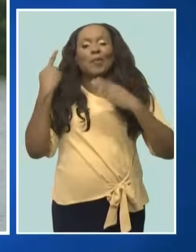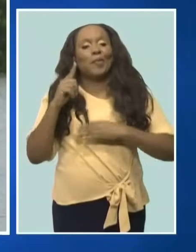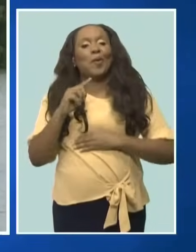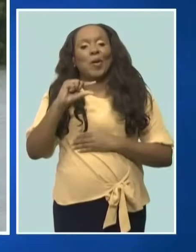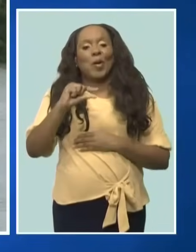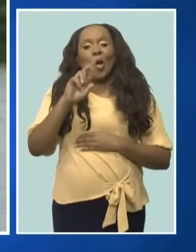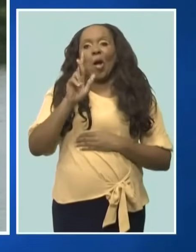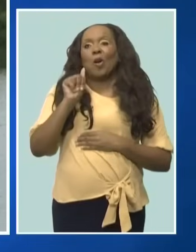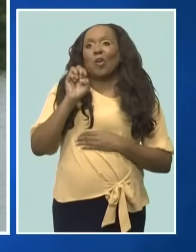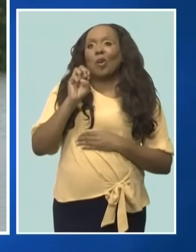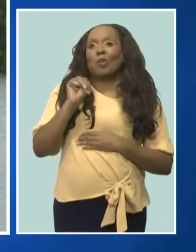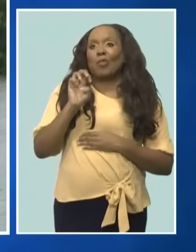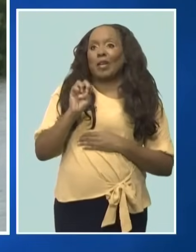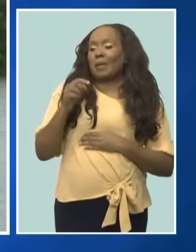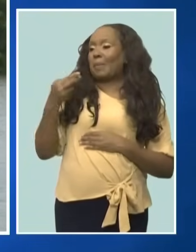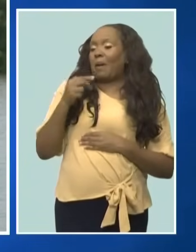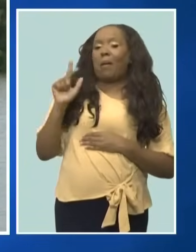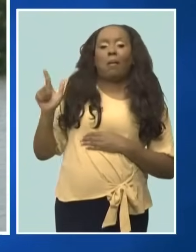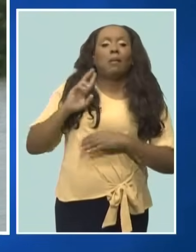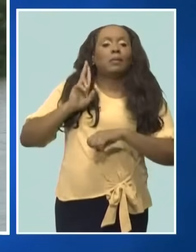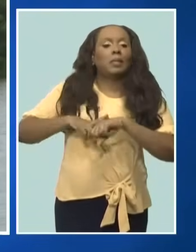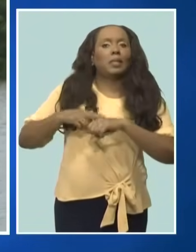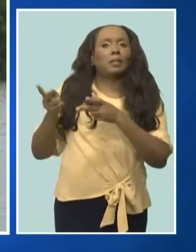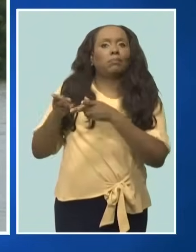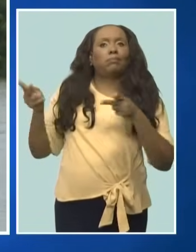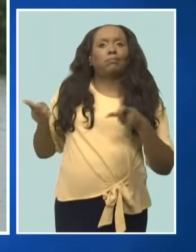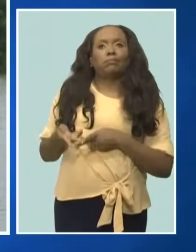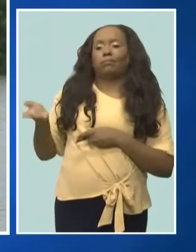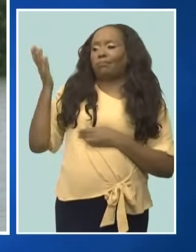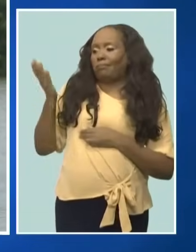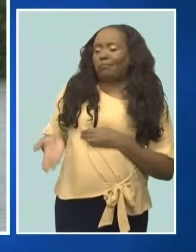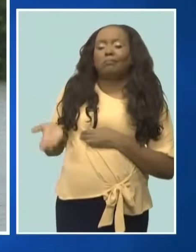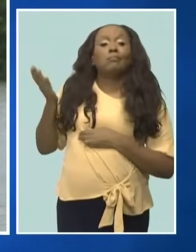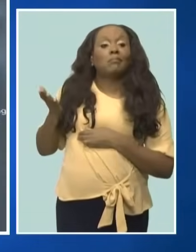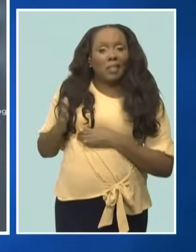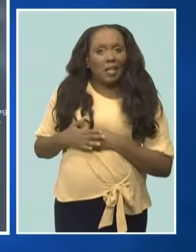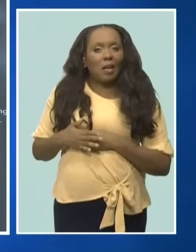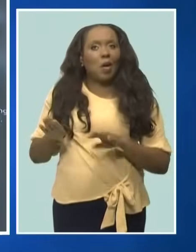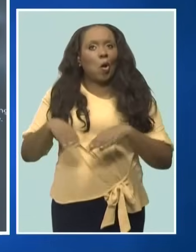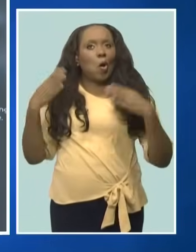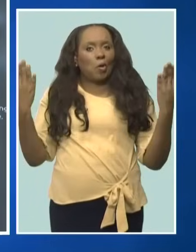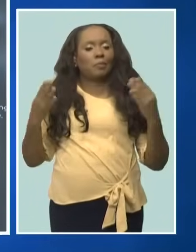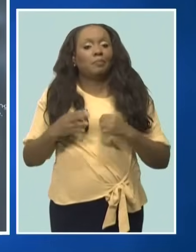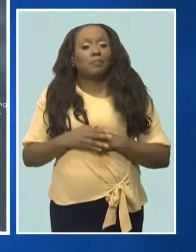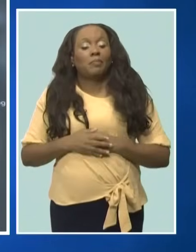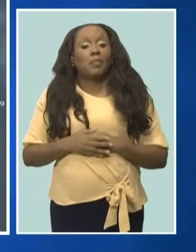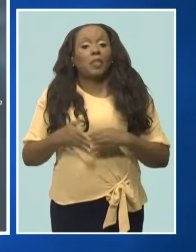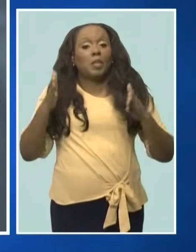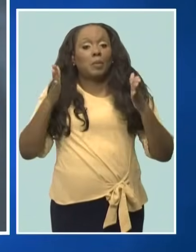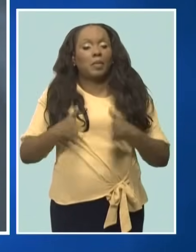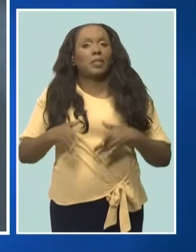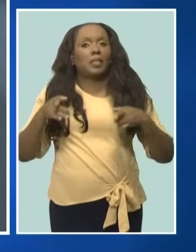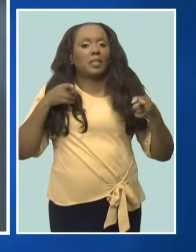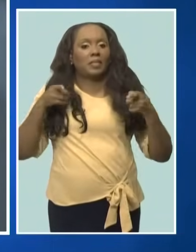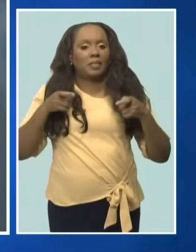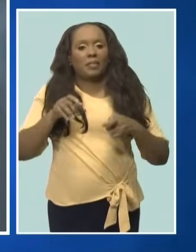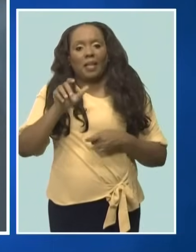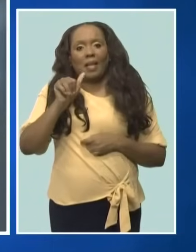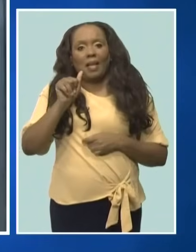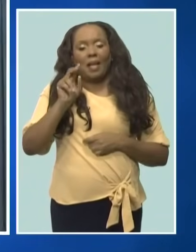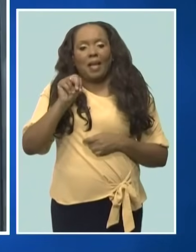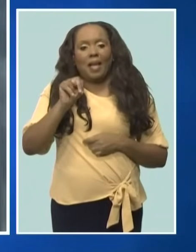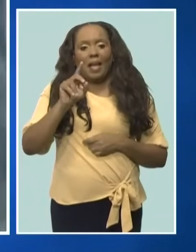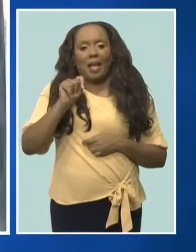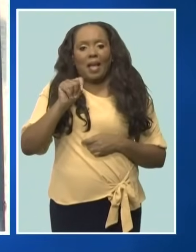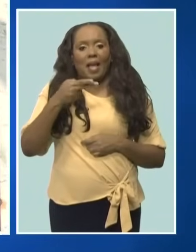Sanctuary has been described by protector of the Barbados Wetlands Trust, Anthony De Silva. Among the highlights, Barbadians